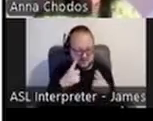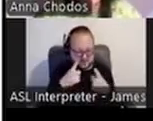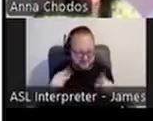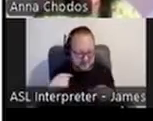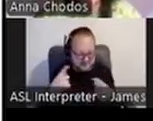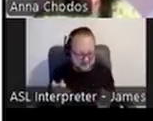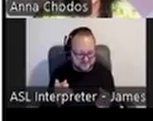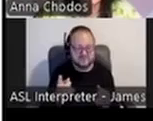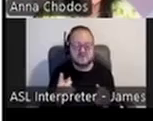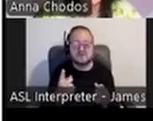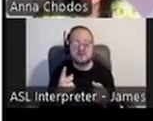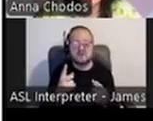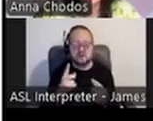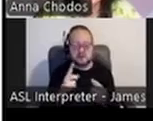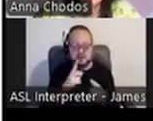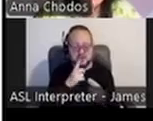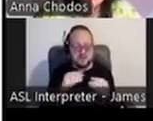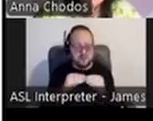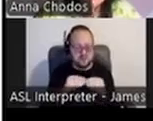really concrete and giving clear